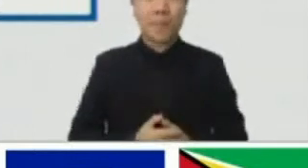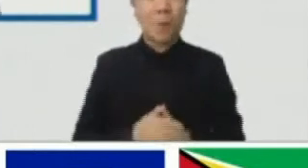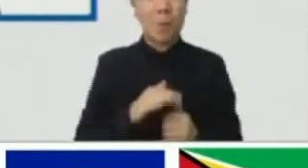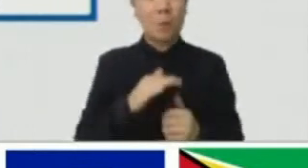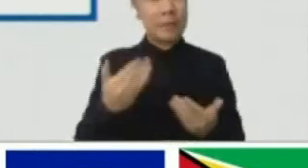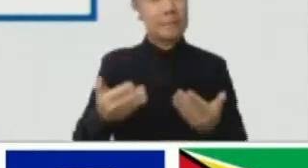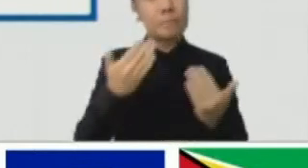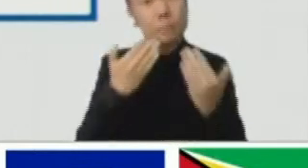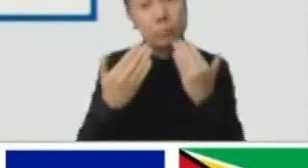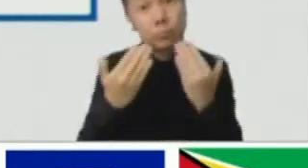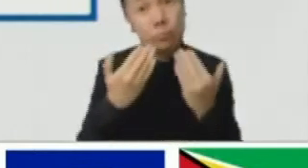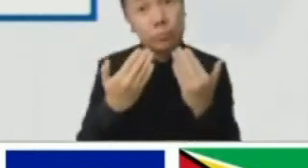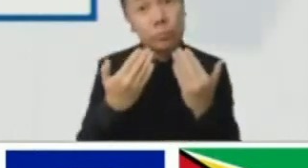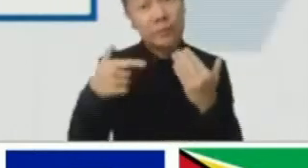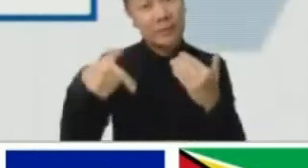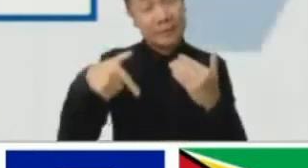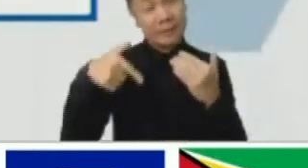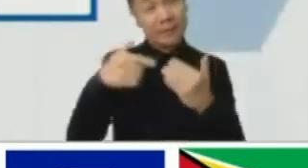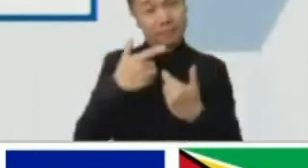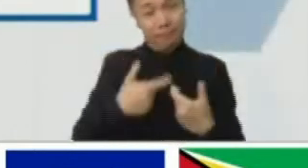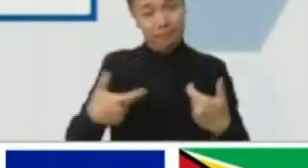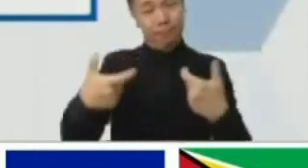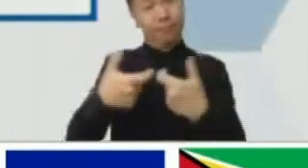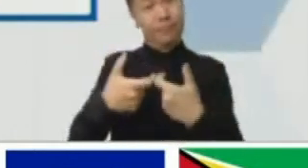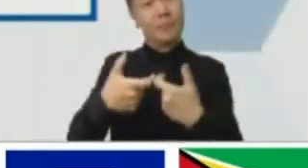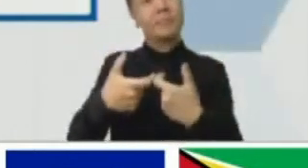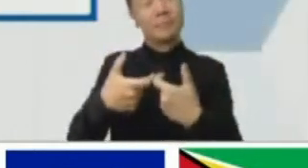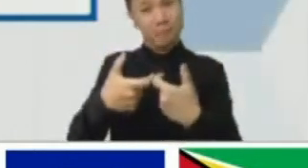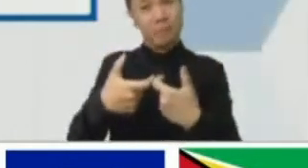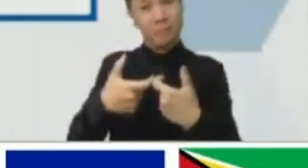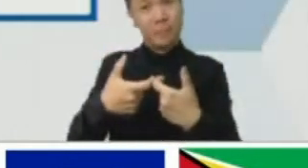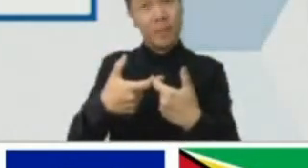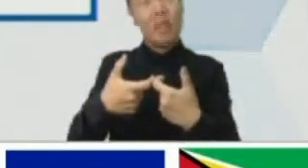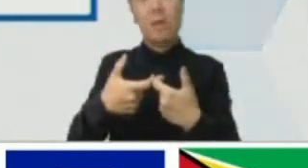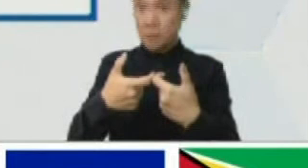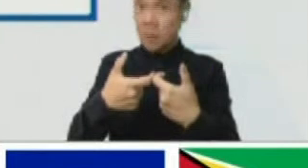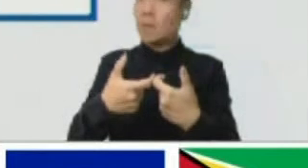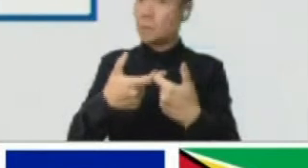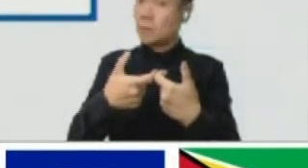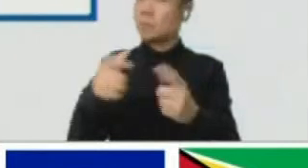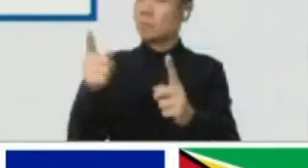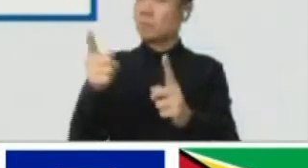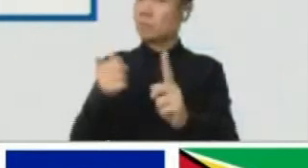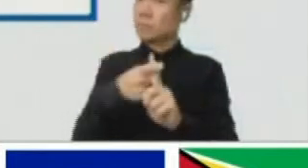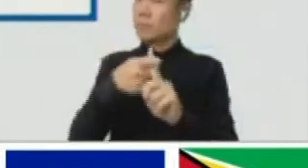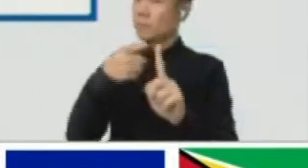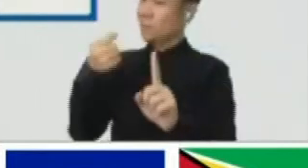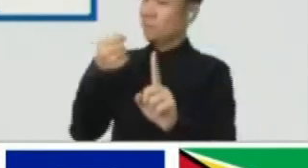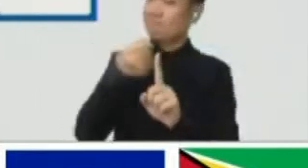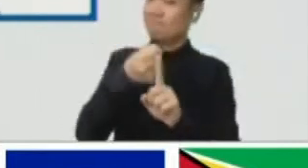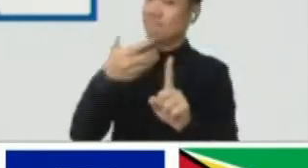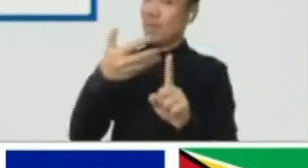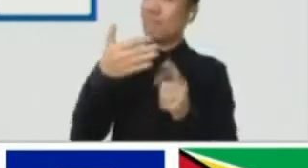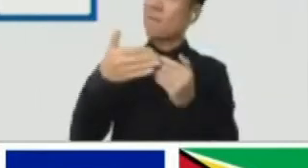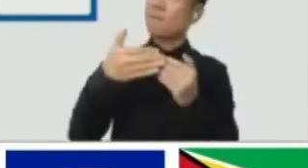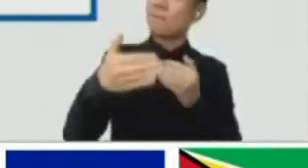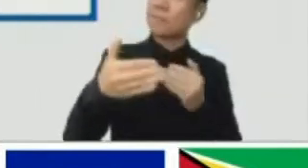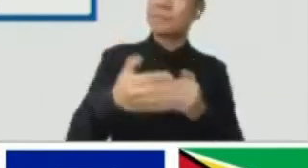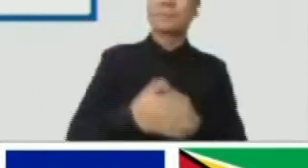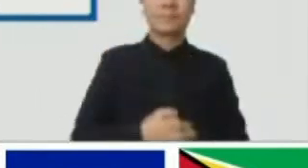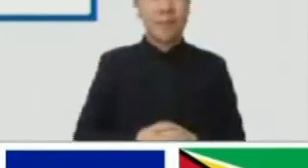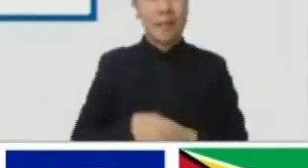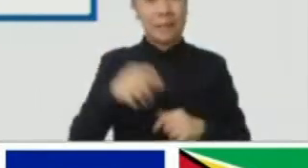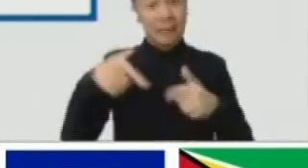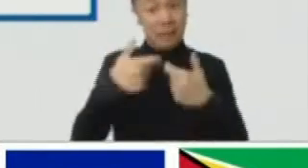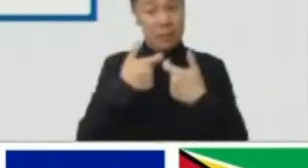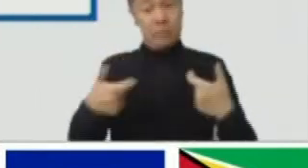this regional platform have a concrete impact in our decisions for the future. The platform will host an